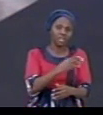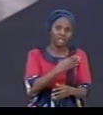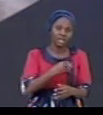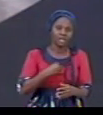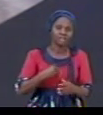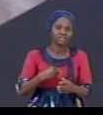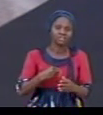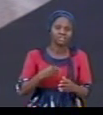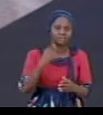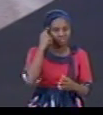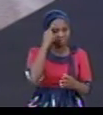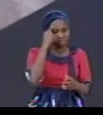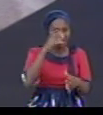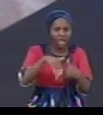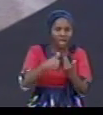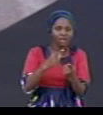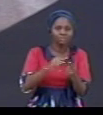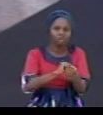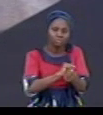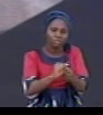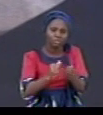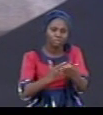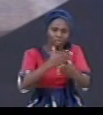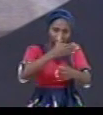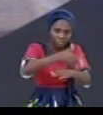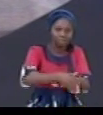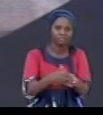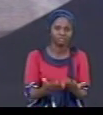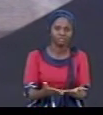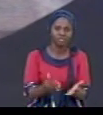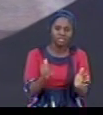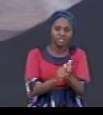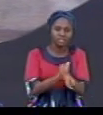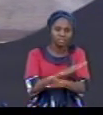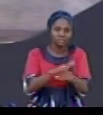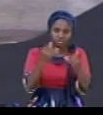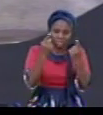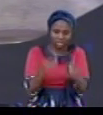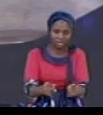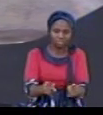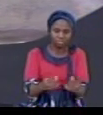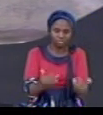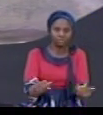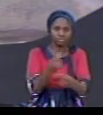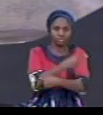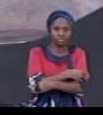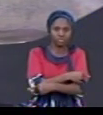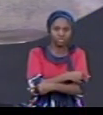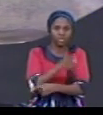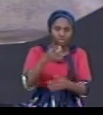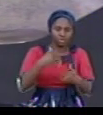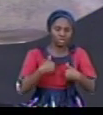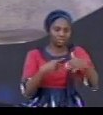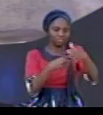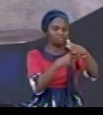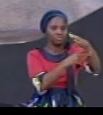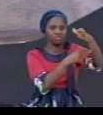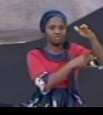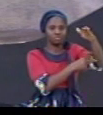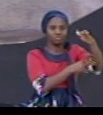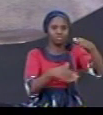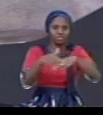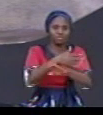part. It doesn't happen today. You have the bridge over there now on the sea. And you